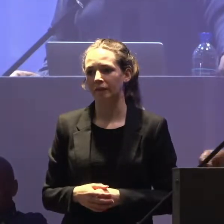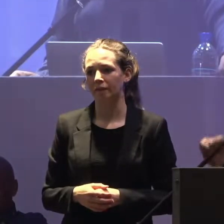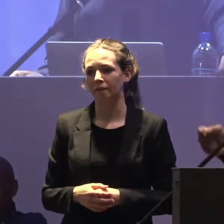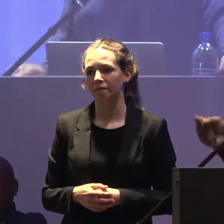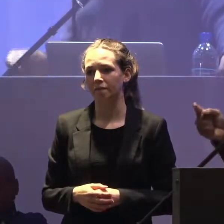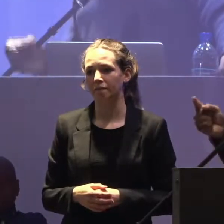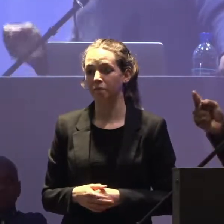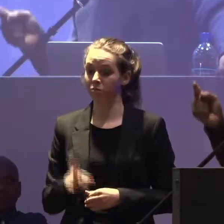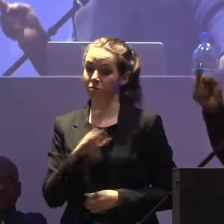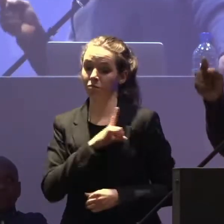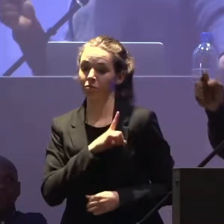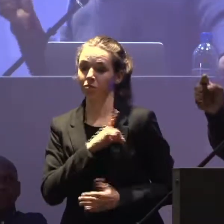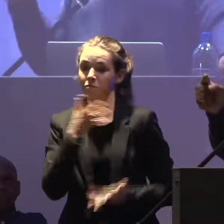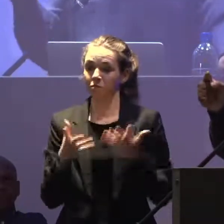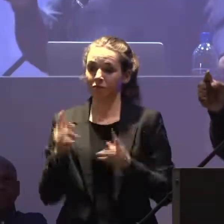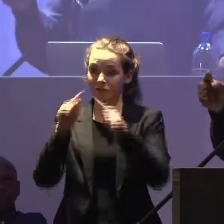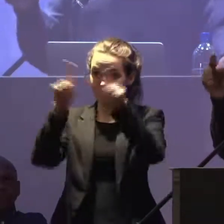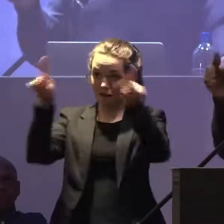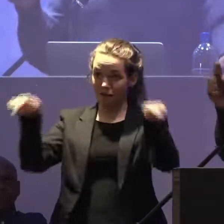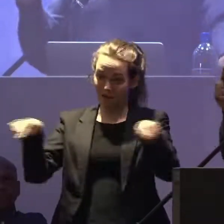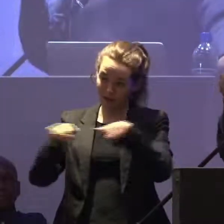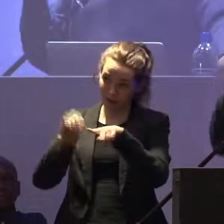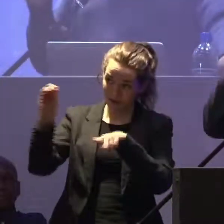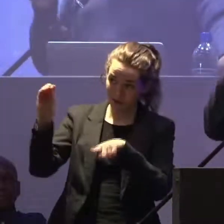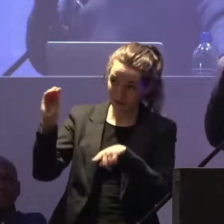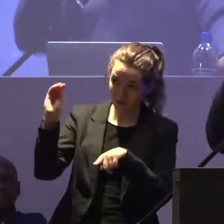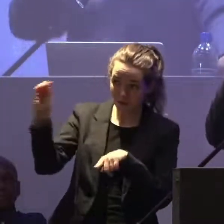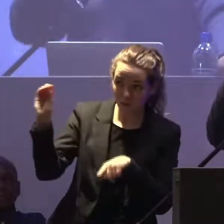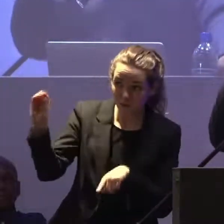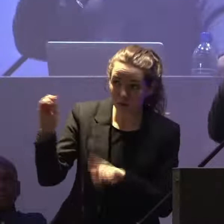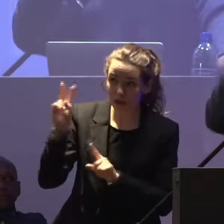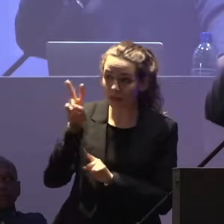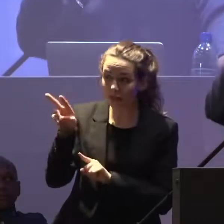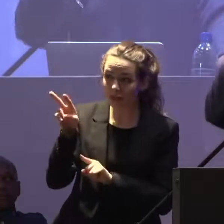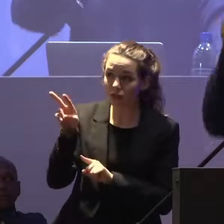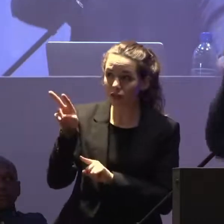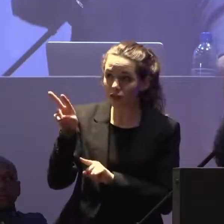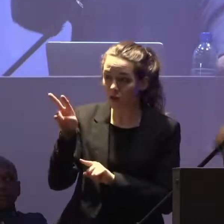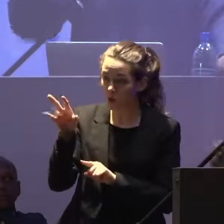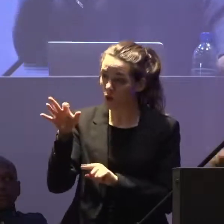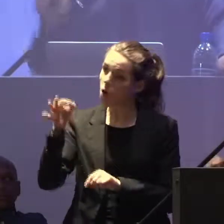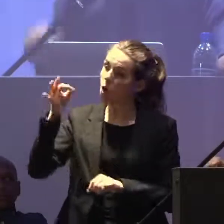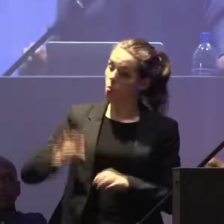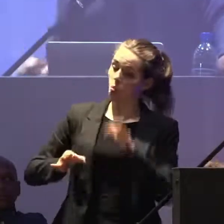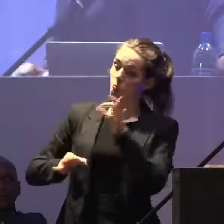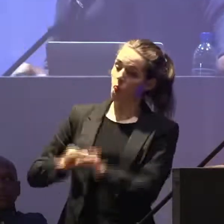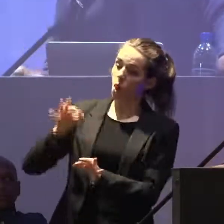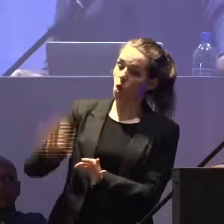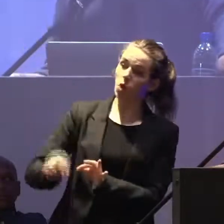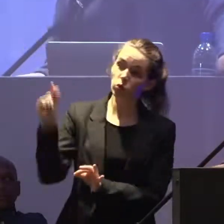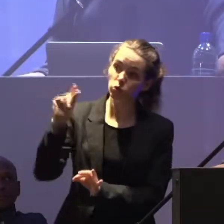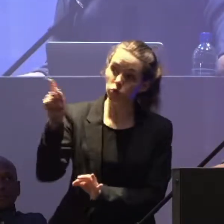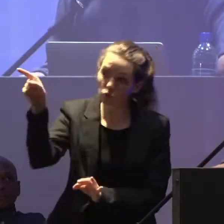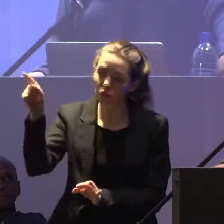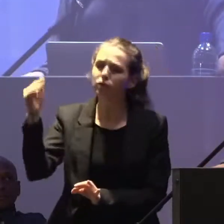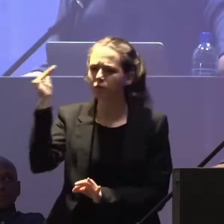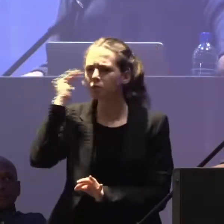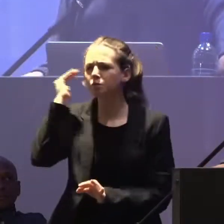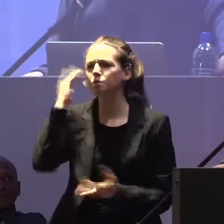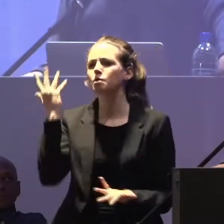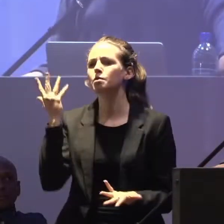Because if there was a sign that says potholes ahead, I would have seen it.